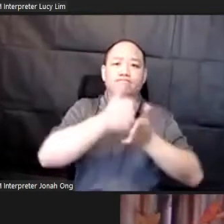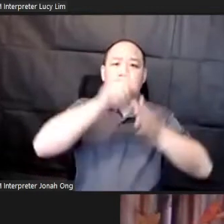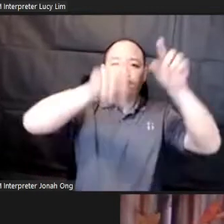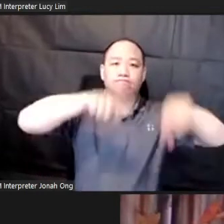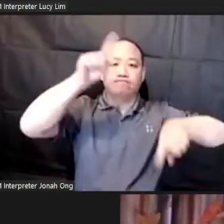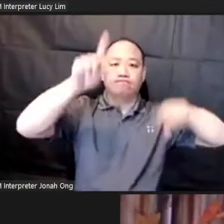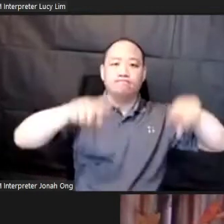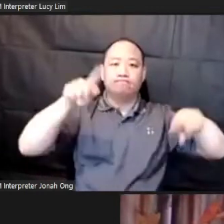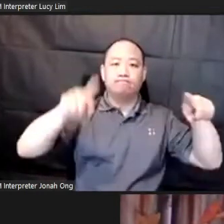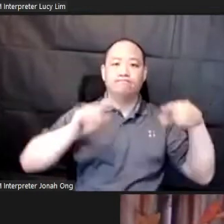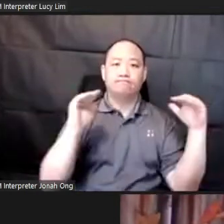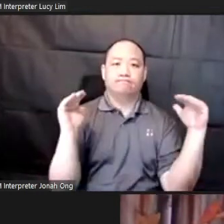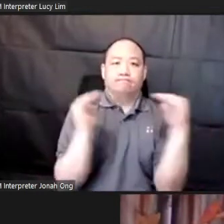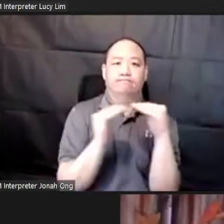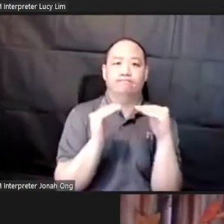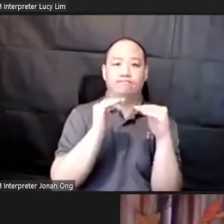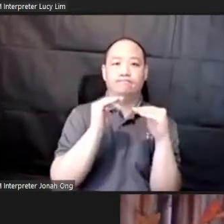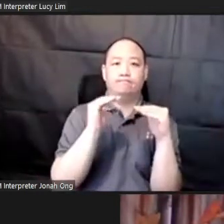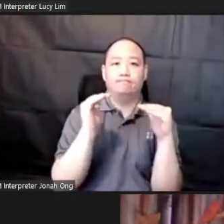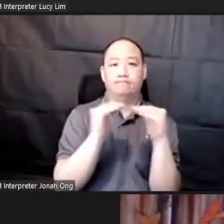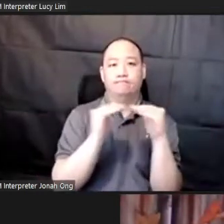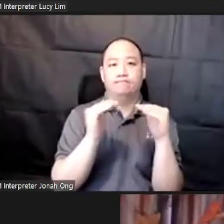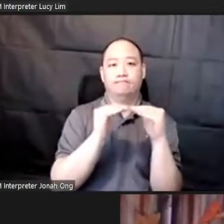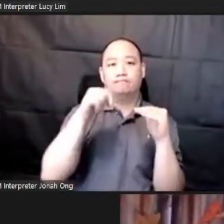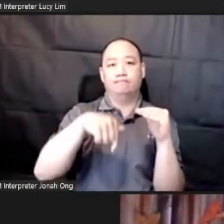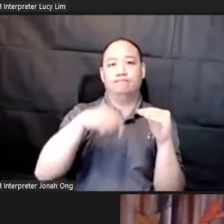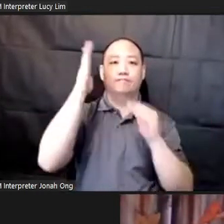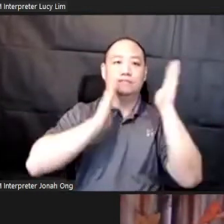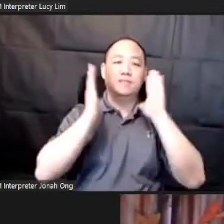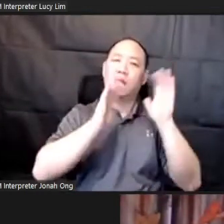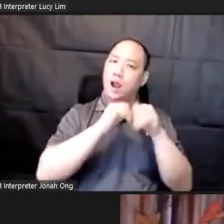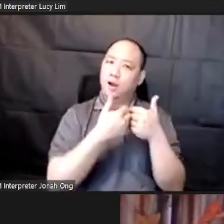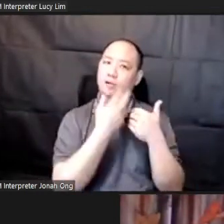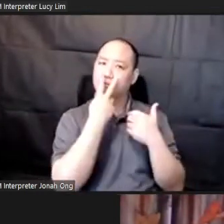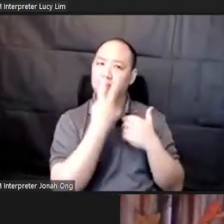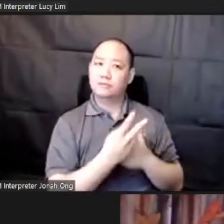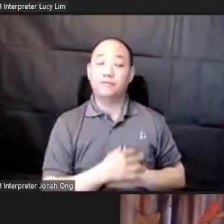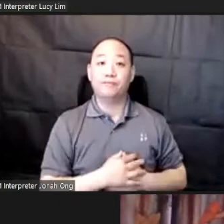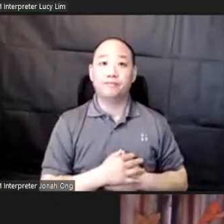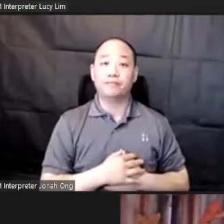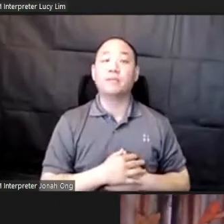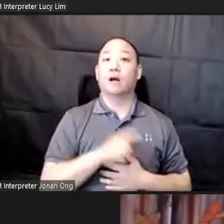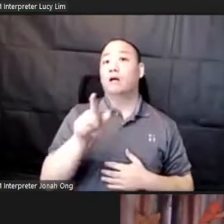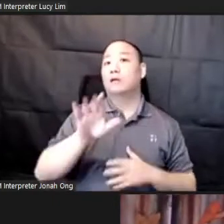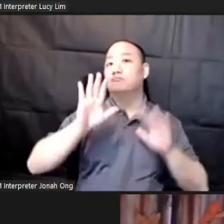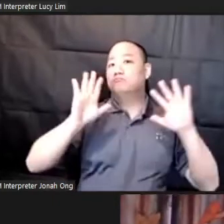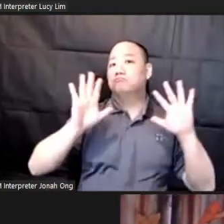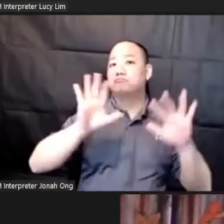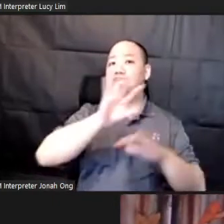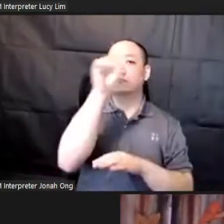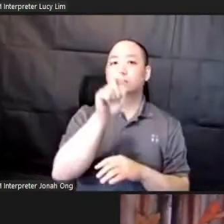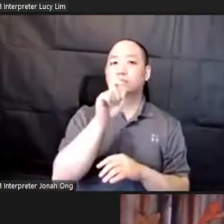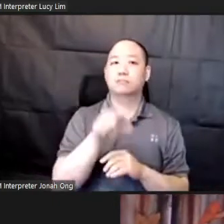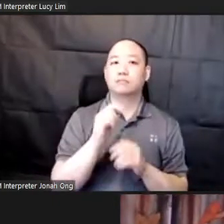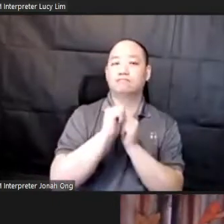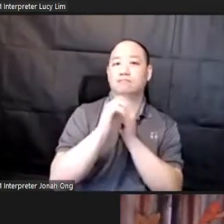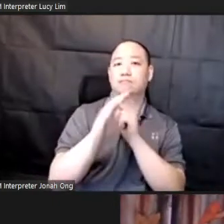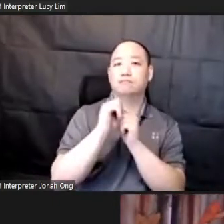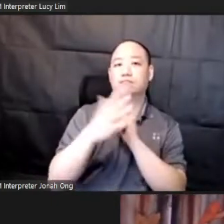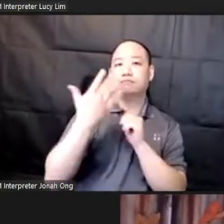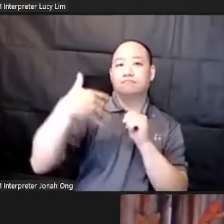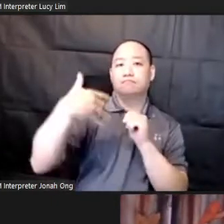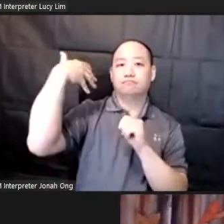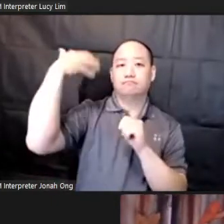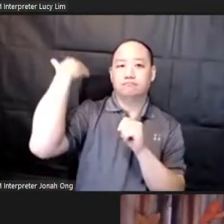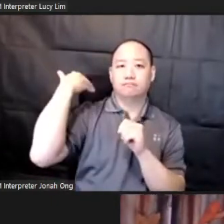there? Yeah, thanks, Mahirah. I think that's a great question because I think the campaigns we've been fed have